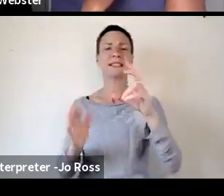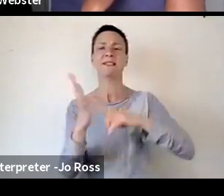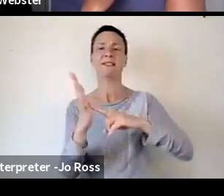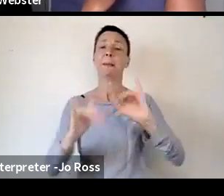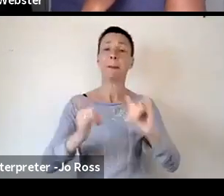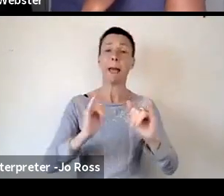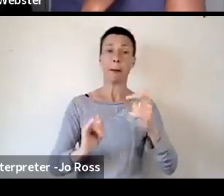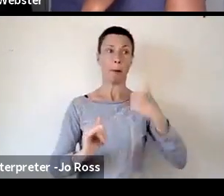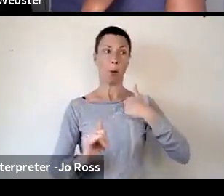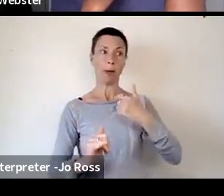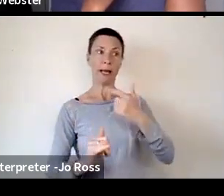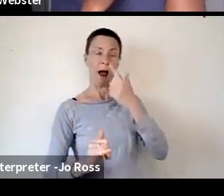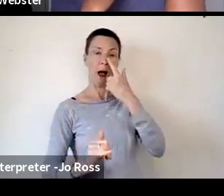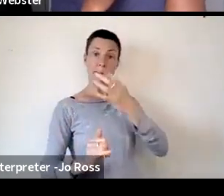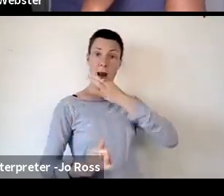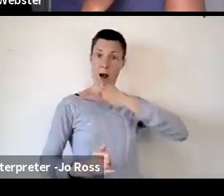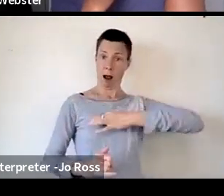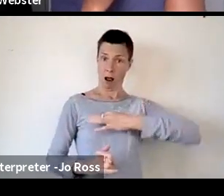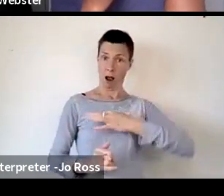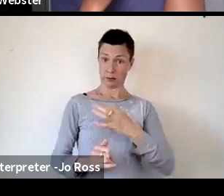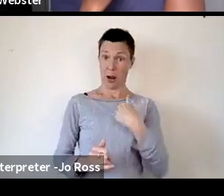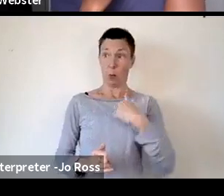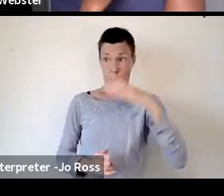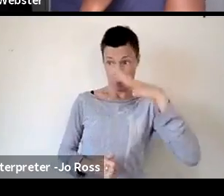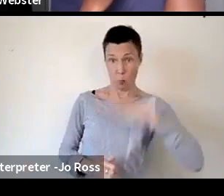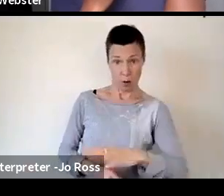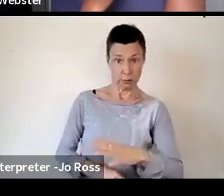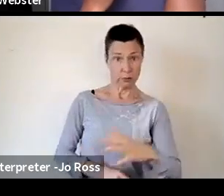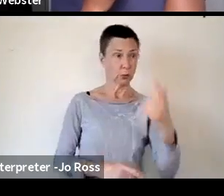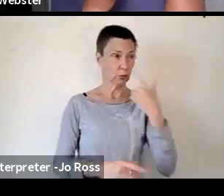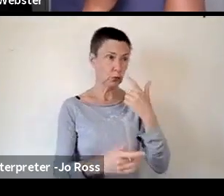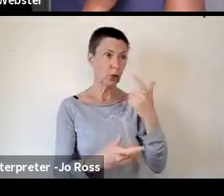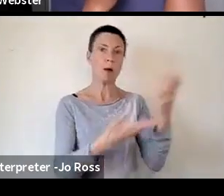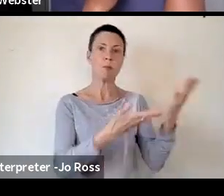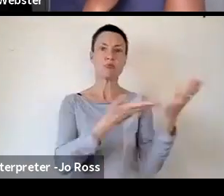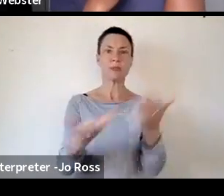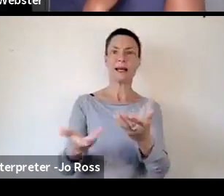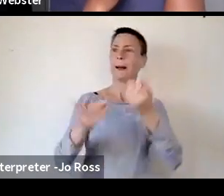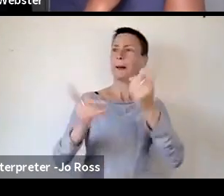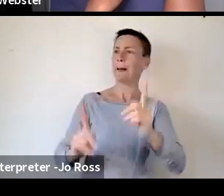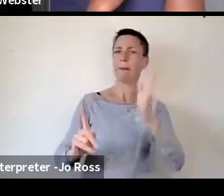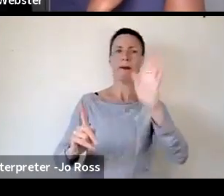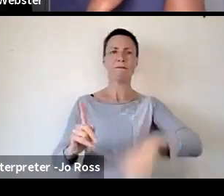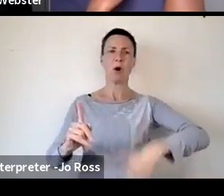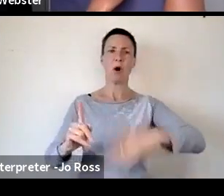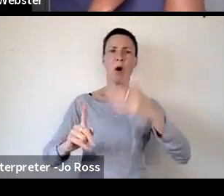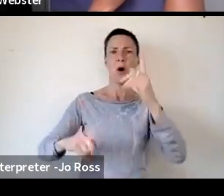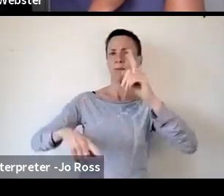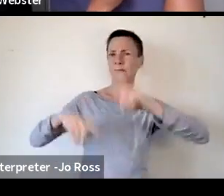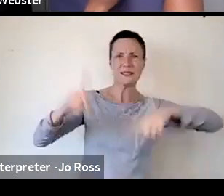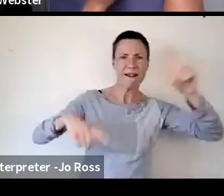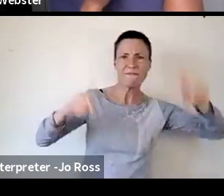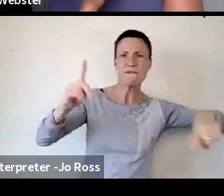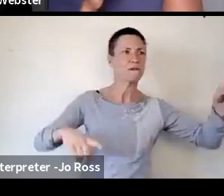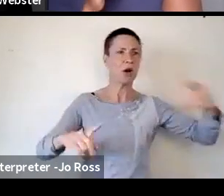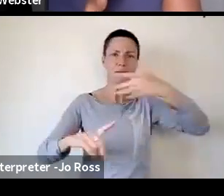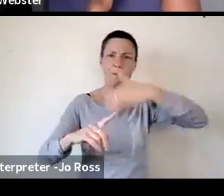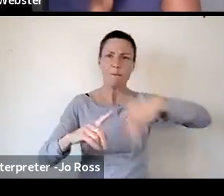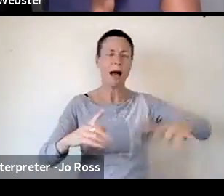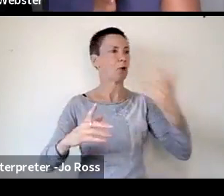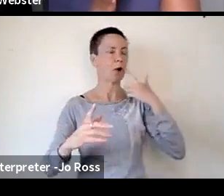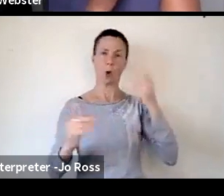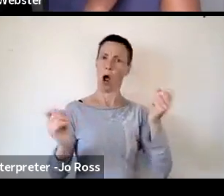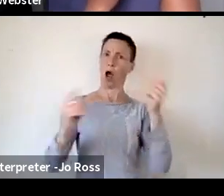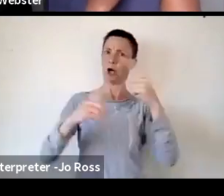is, but we're being asked to, and we want to, present people from diverse backgrounds, unusual